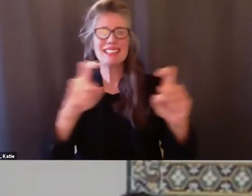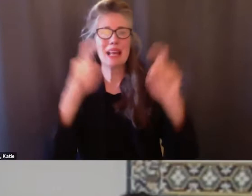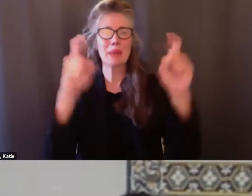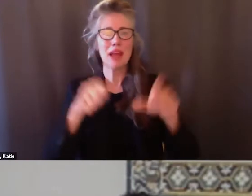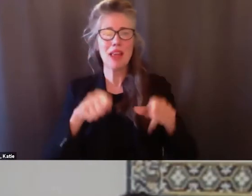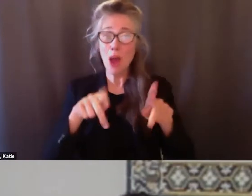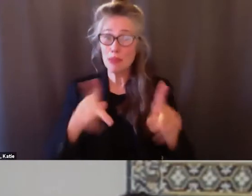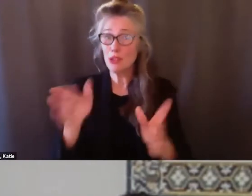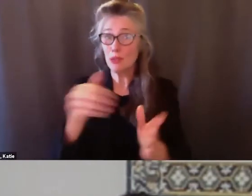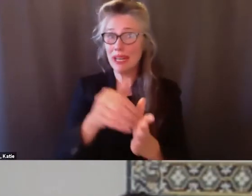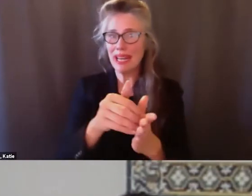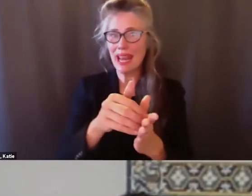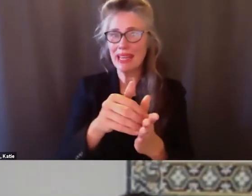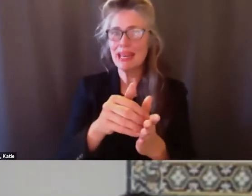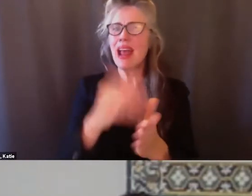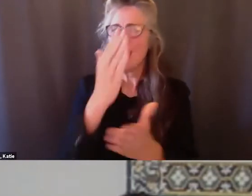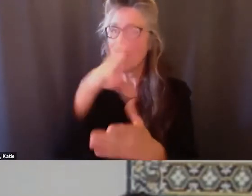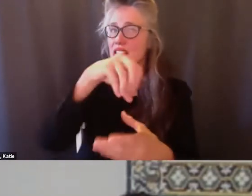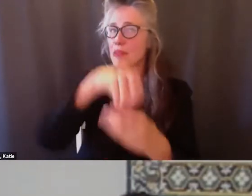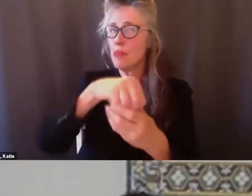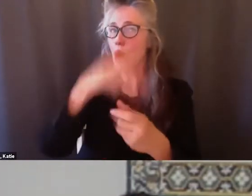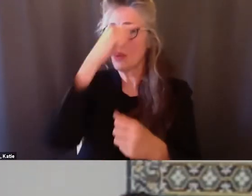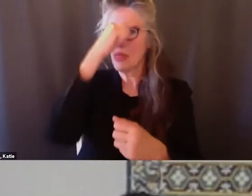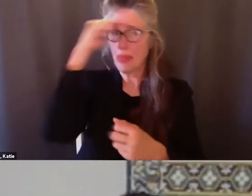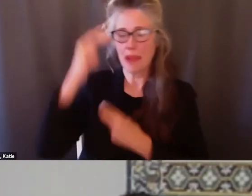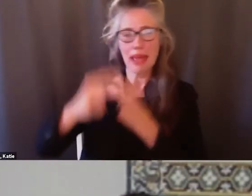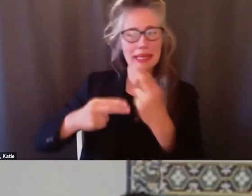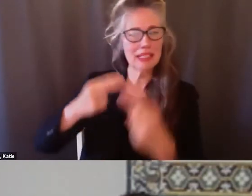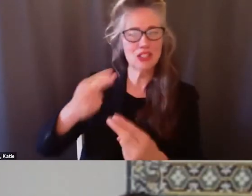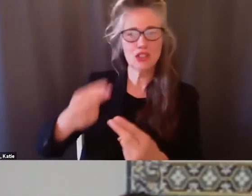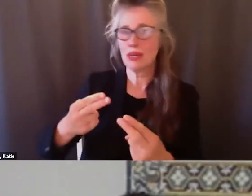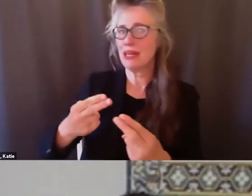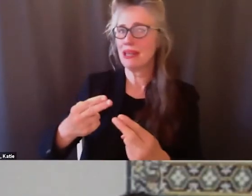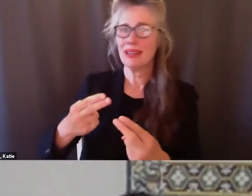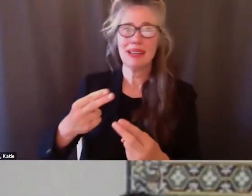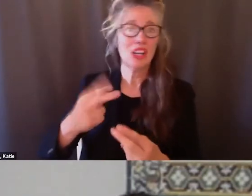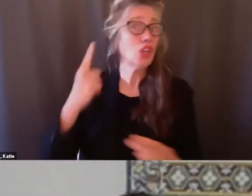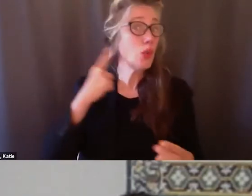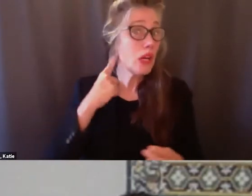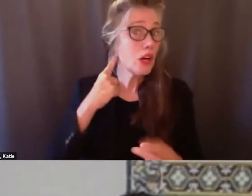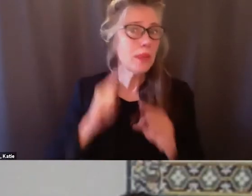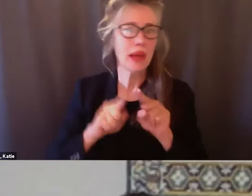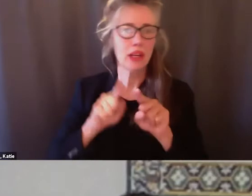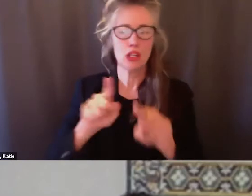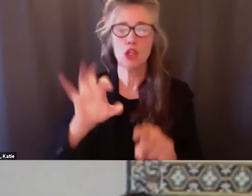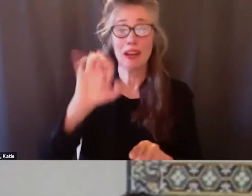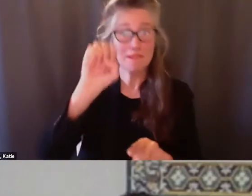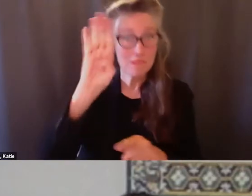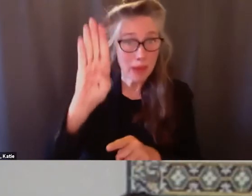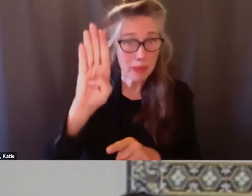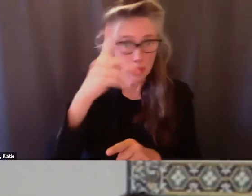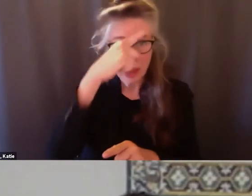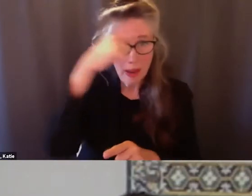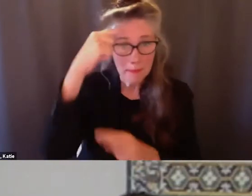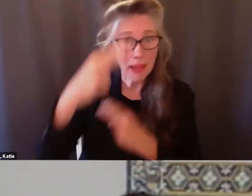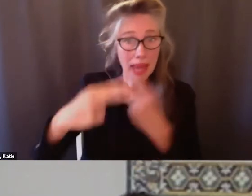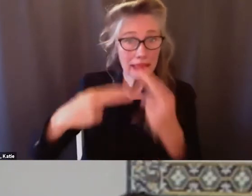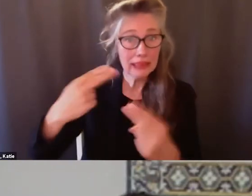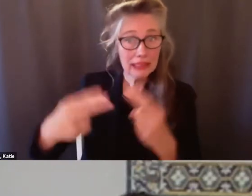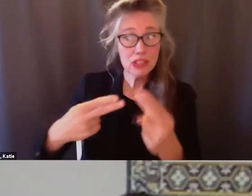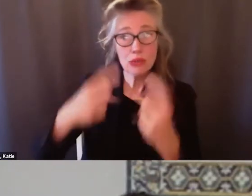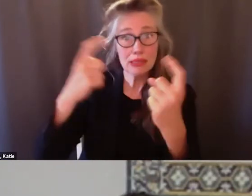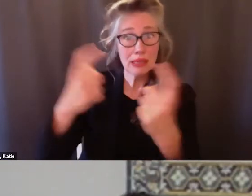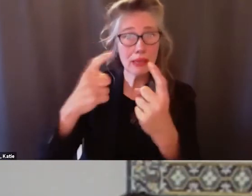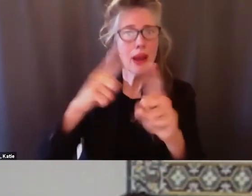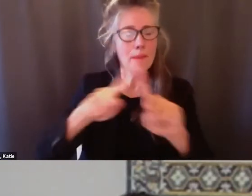that's a part of Black history that's not always in June. In February, you hear about it in June. And so the good to be able to see that there's, Black